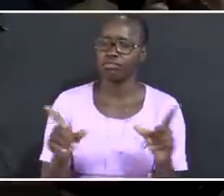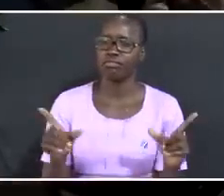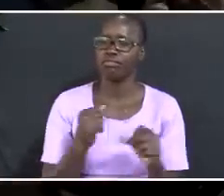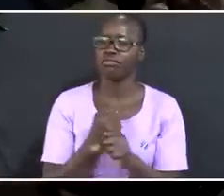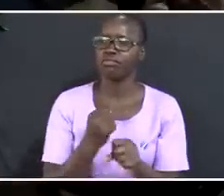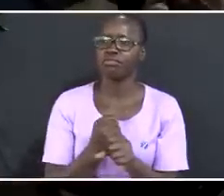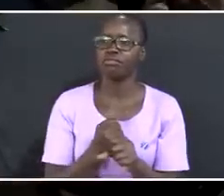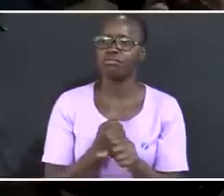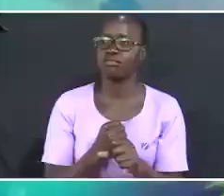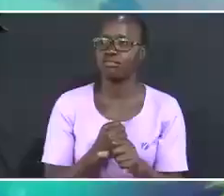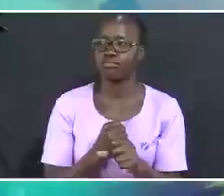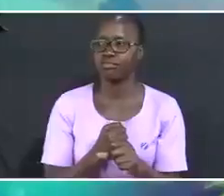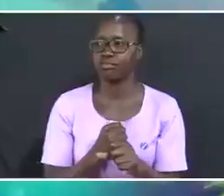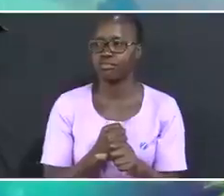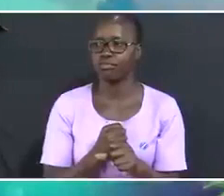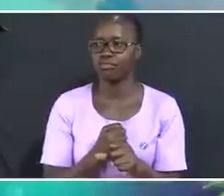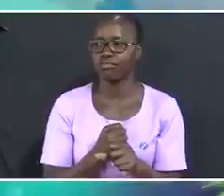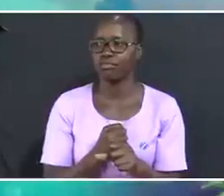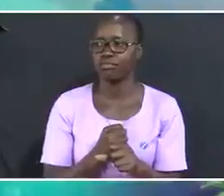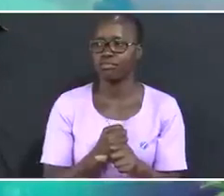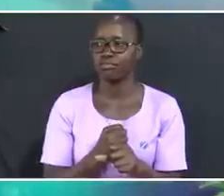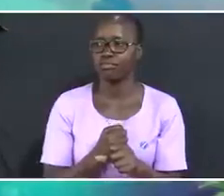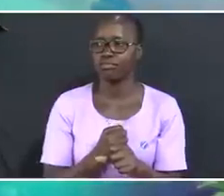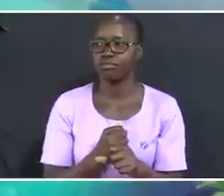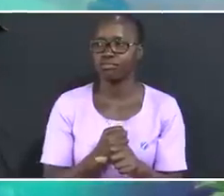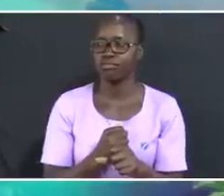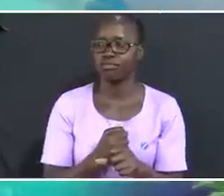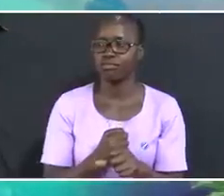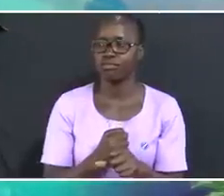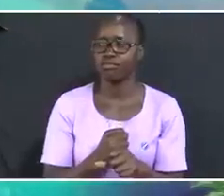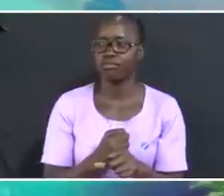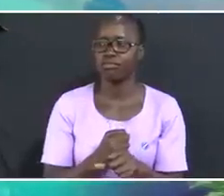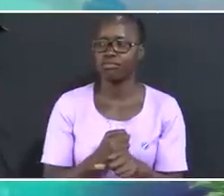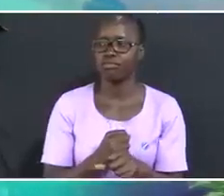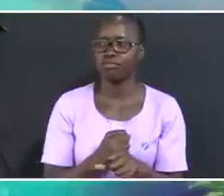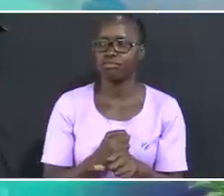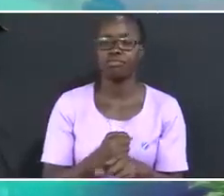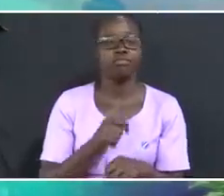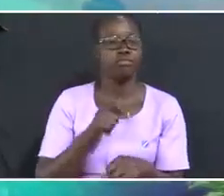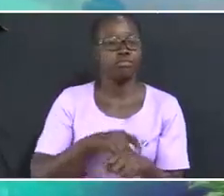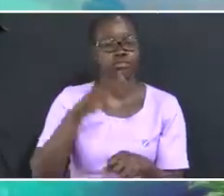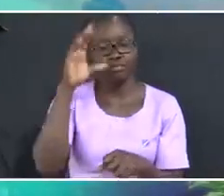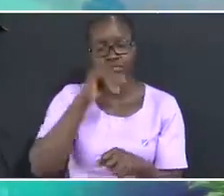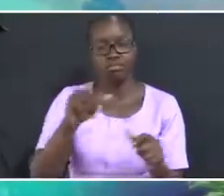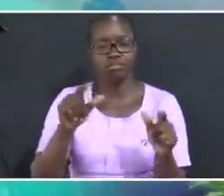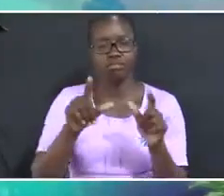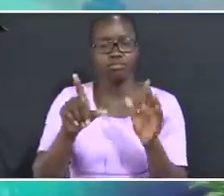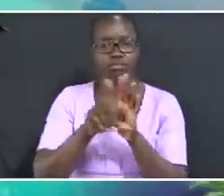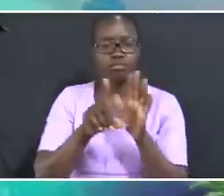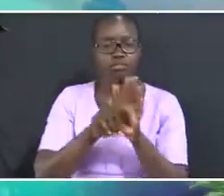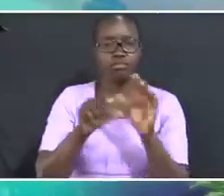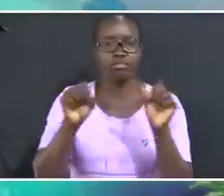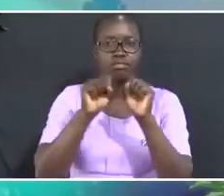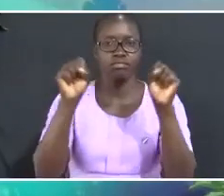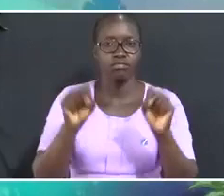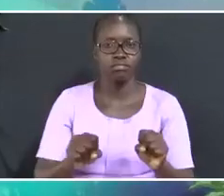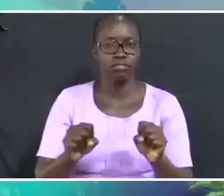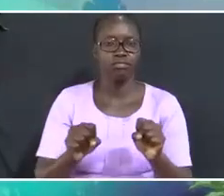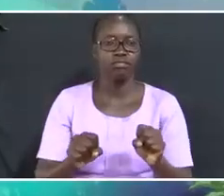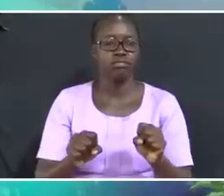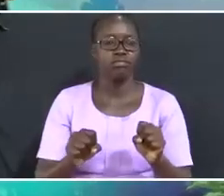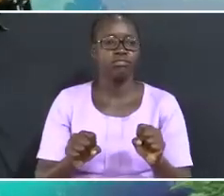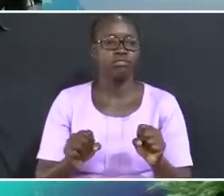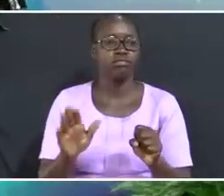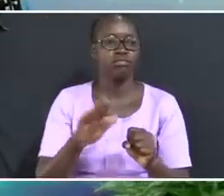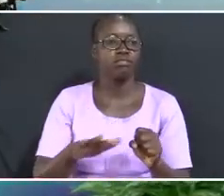work? You know, when you do not have the legal system, the legal environment that